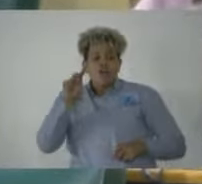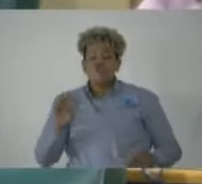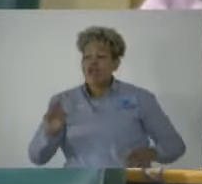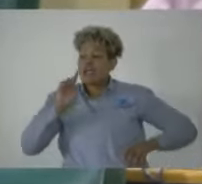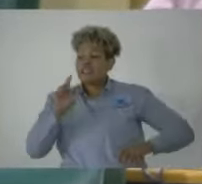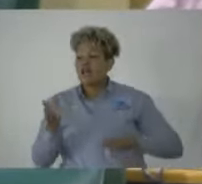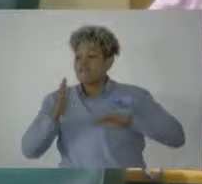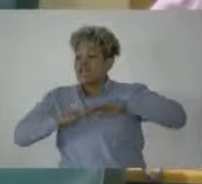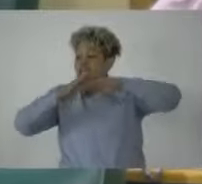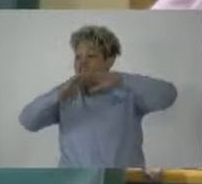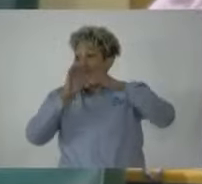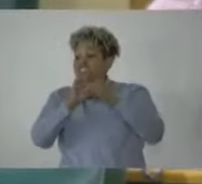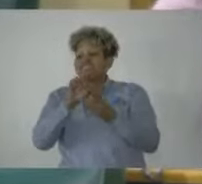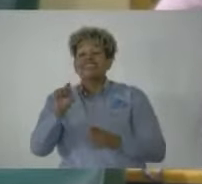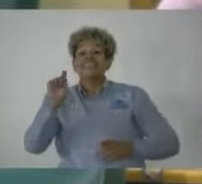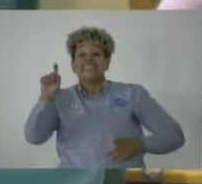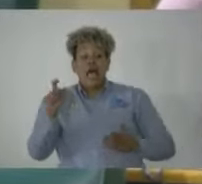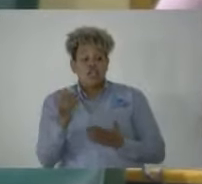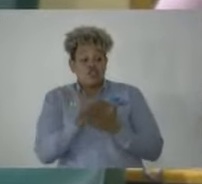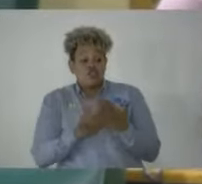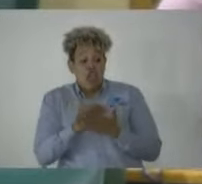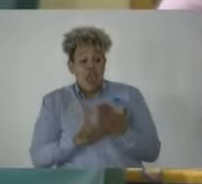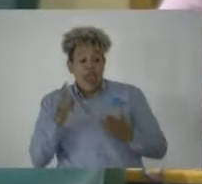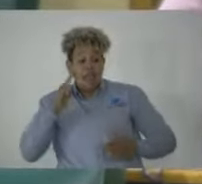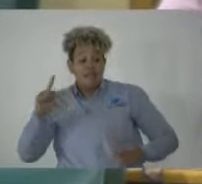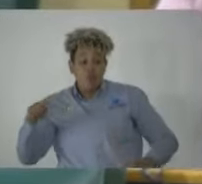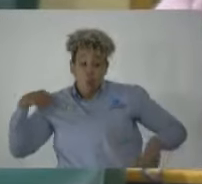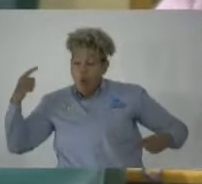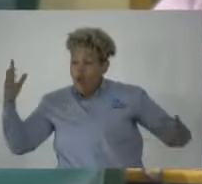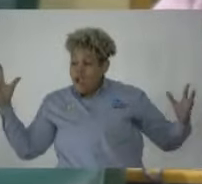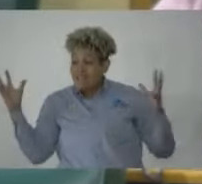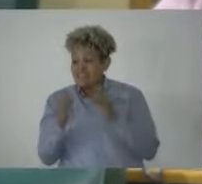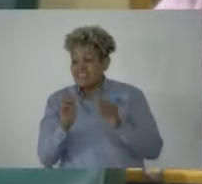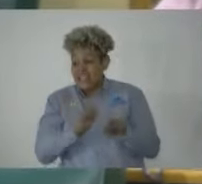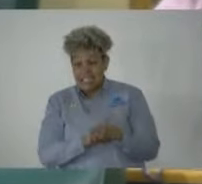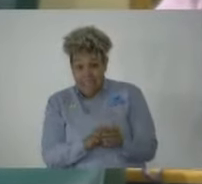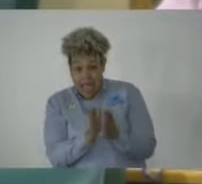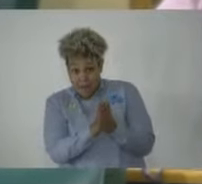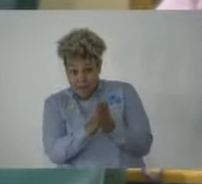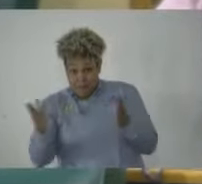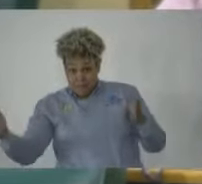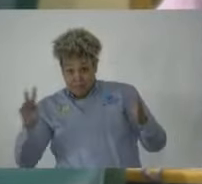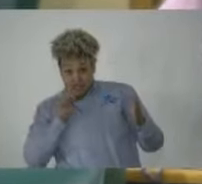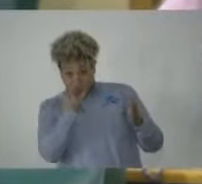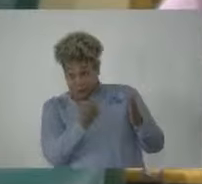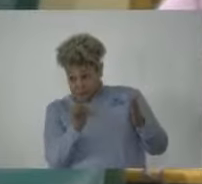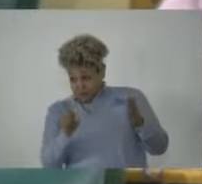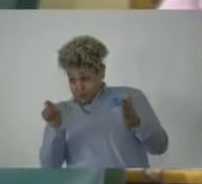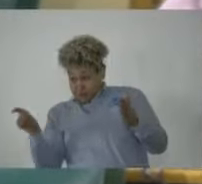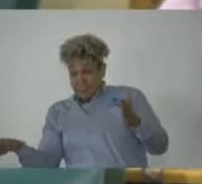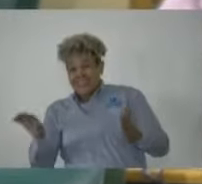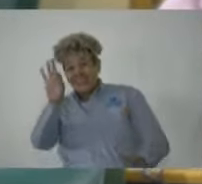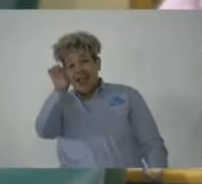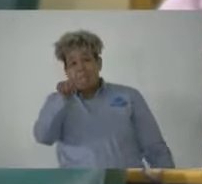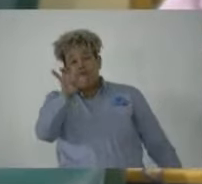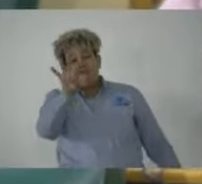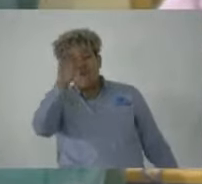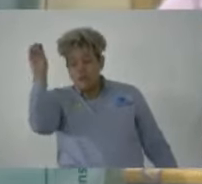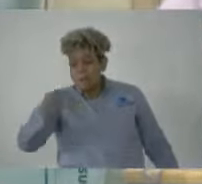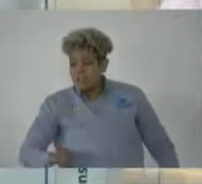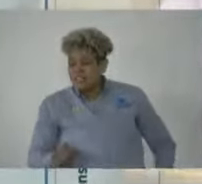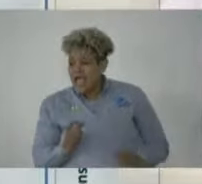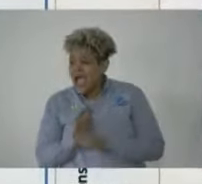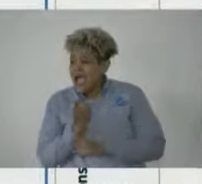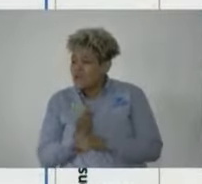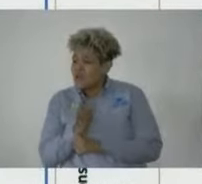of increases in tax revenues over the entire period, Madam Speaker, is 9.4% per